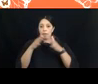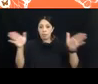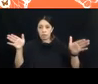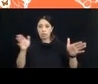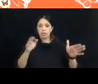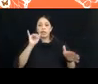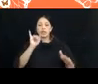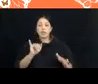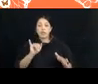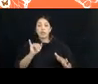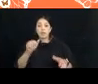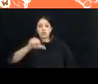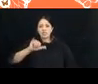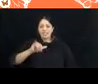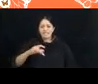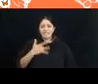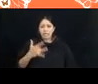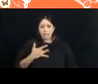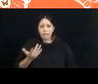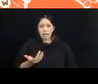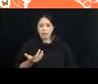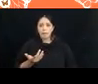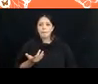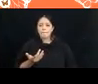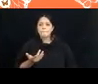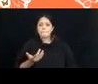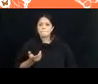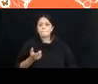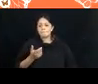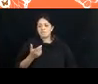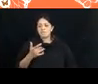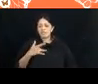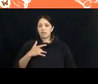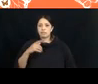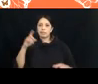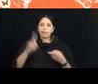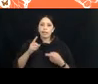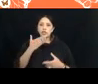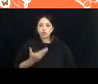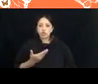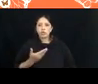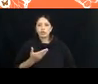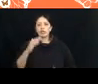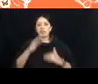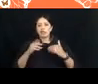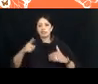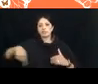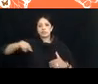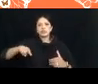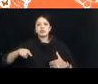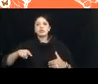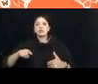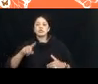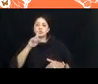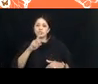rejection and that feeling of, you know, being less good, you know, than the status quo is definitely